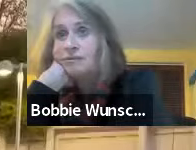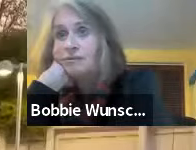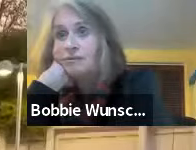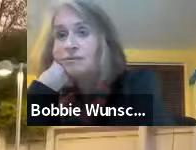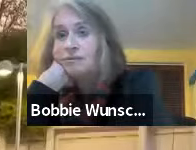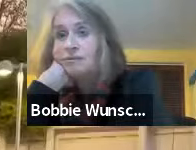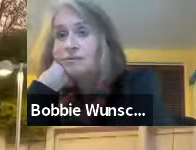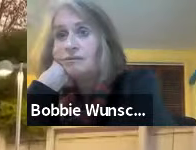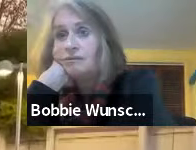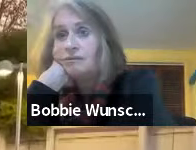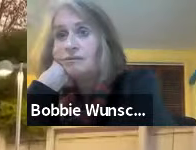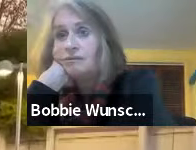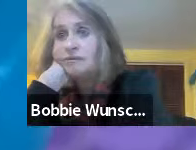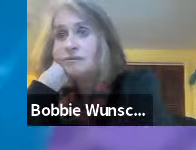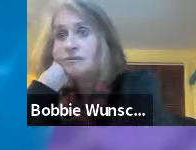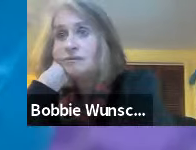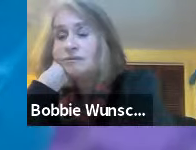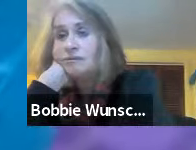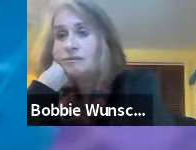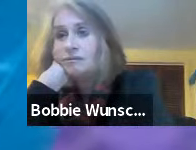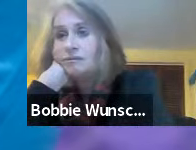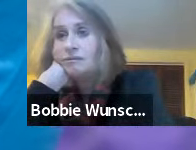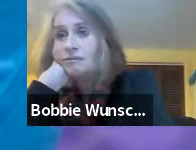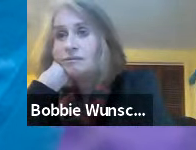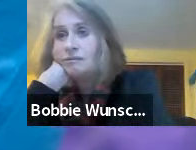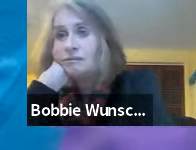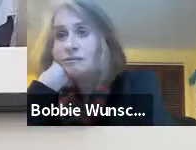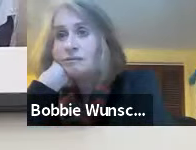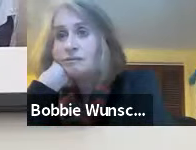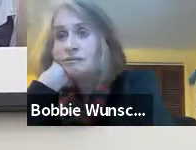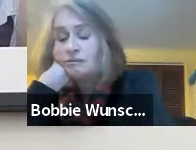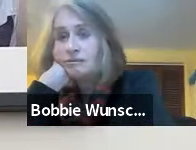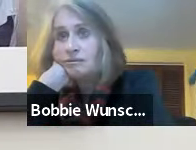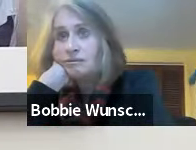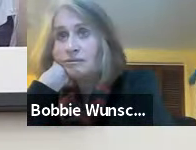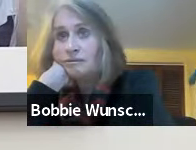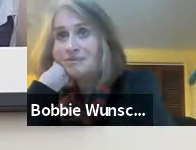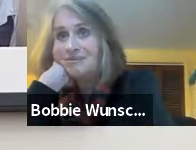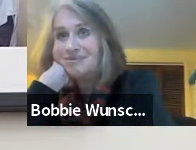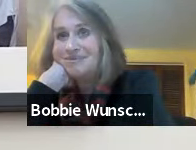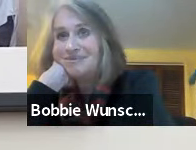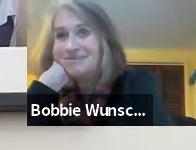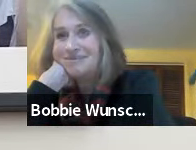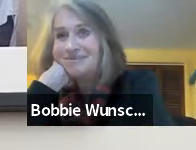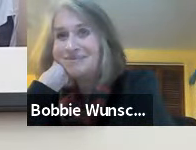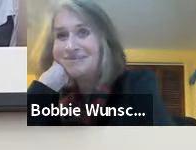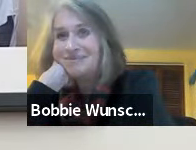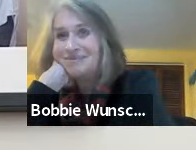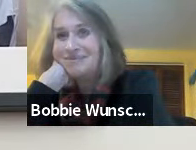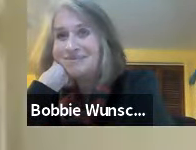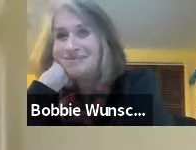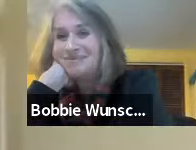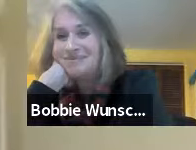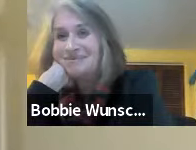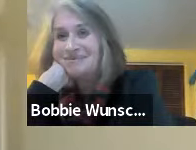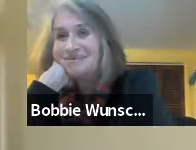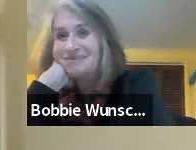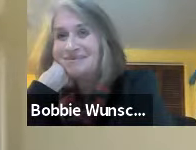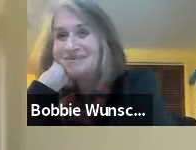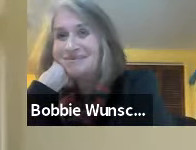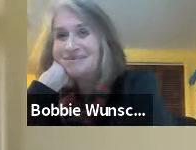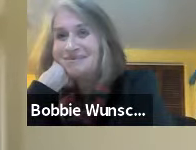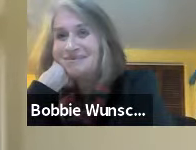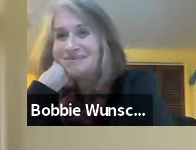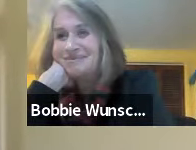effective vaccine. A vaccine means we can restart our economy, open our schools, and visit with our families. I hope that